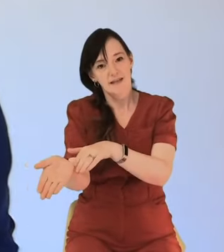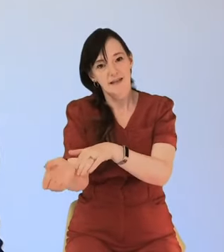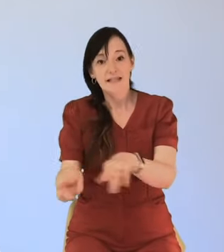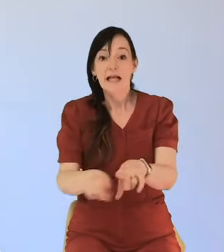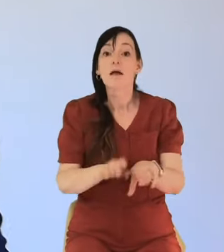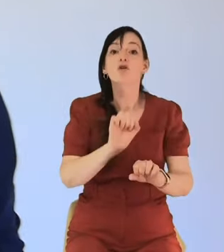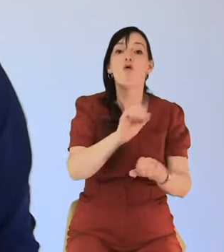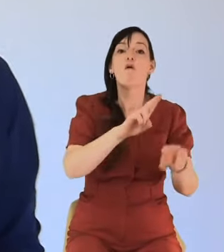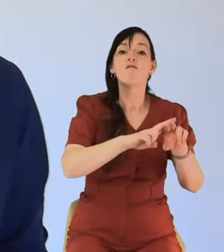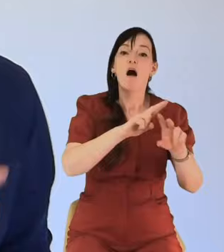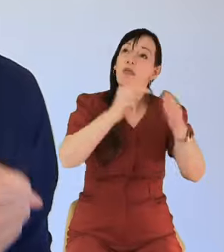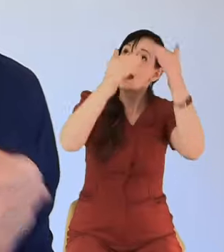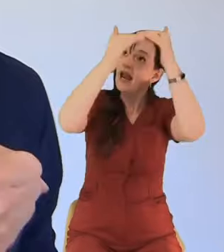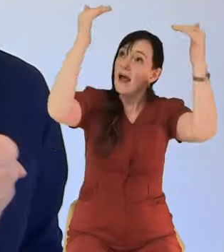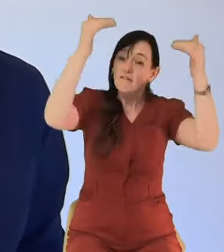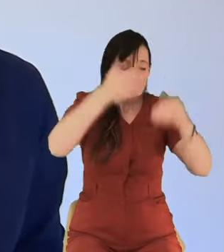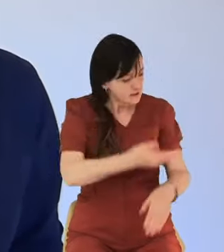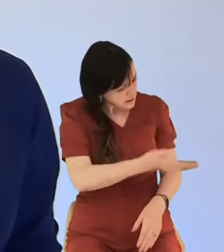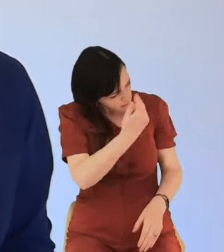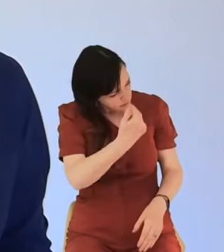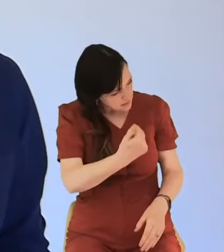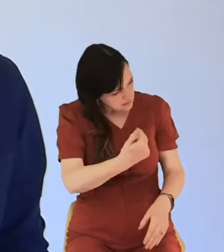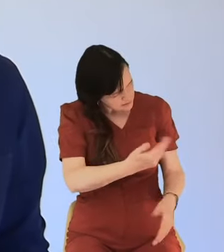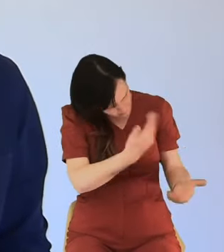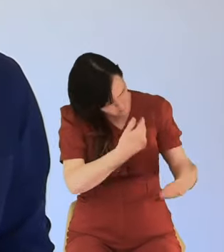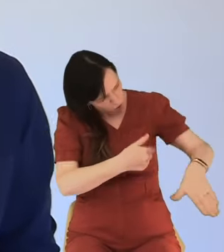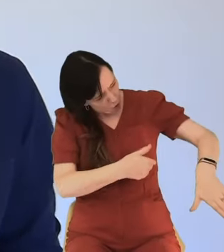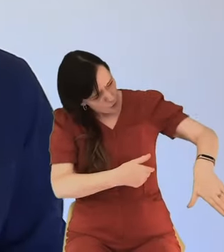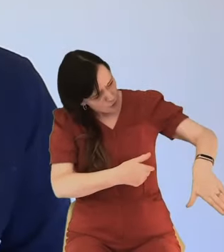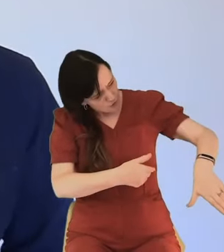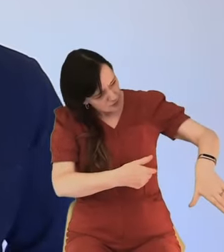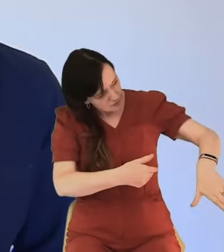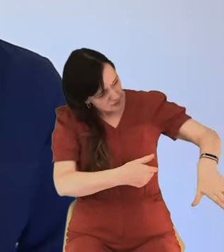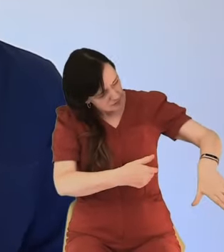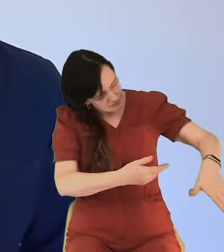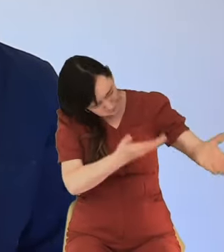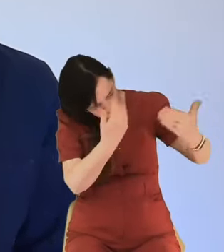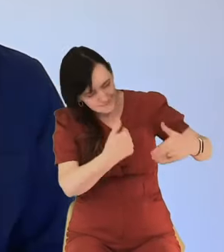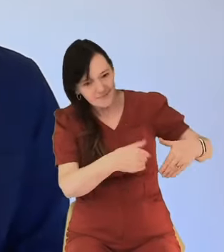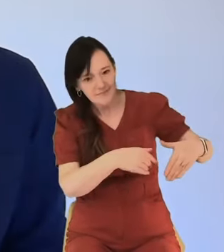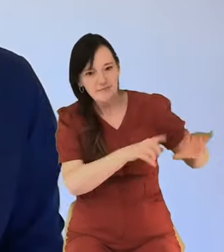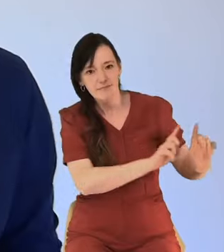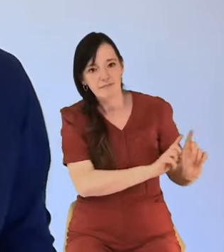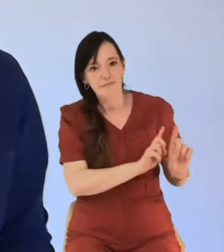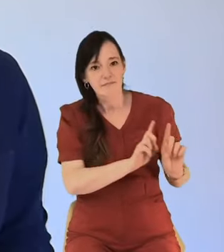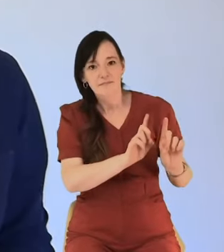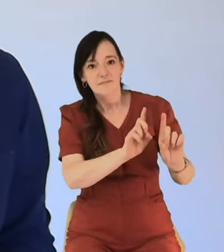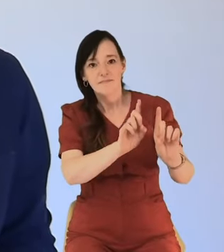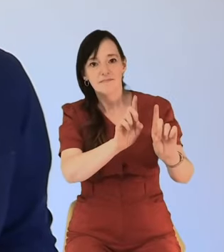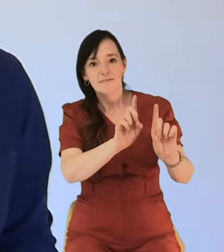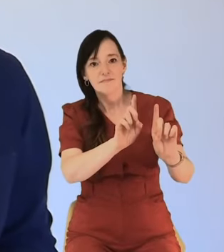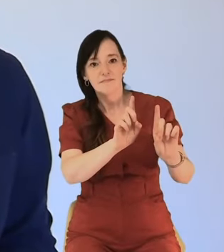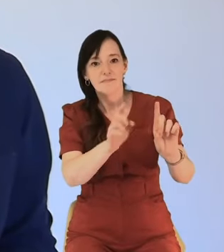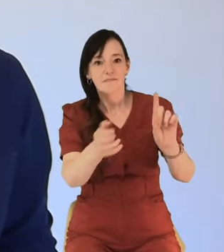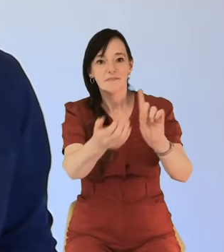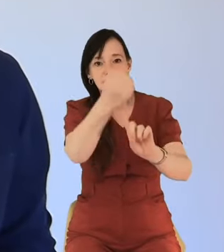your Father in heaven has taken you by the hand, and he will get you to glory.